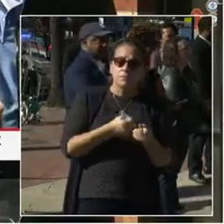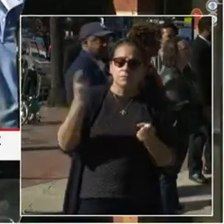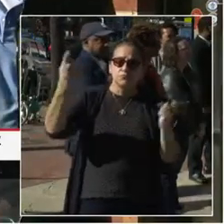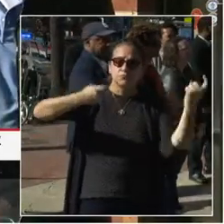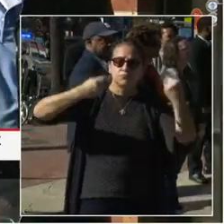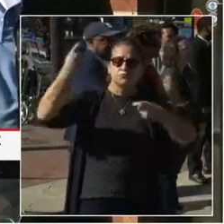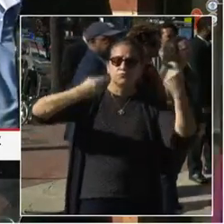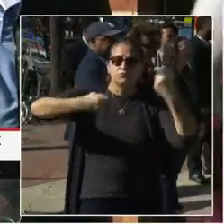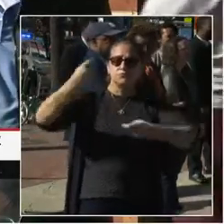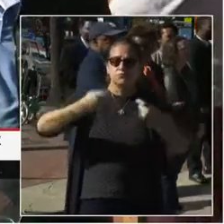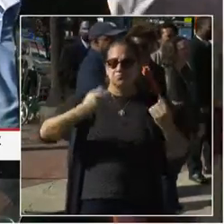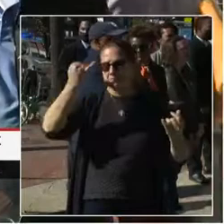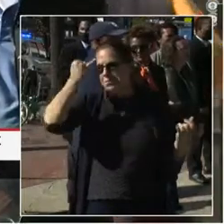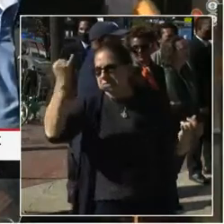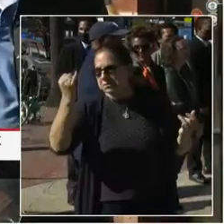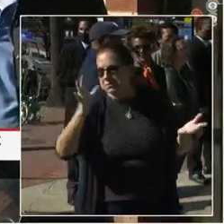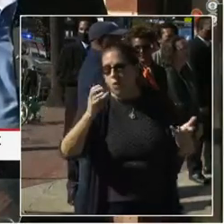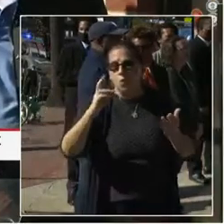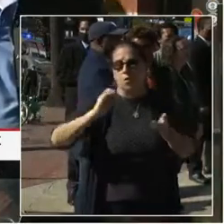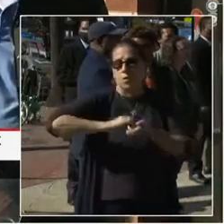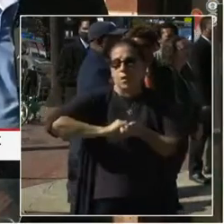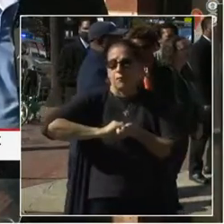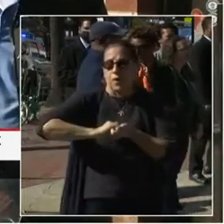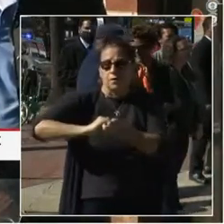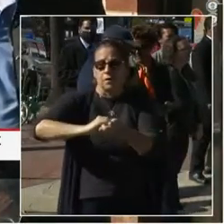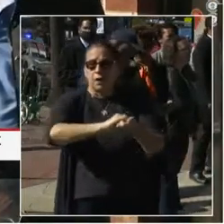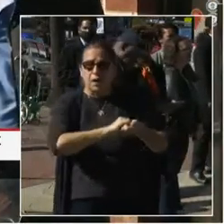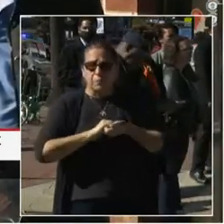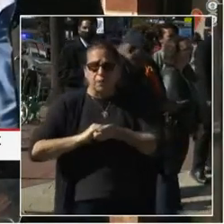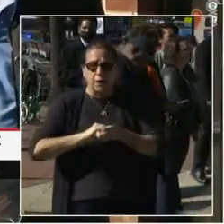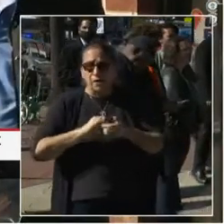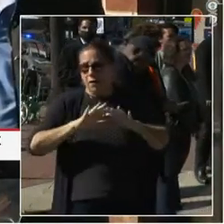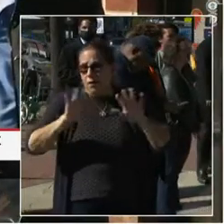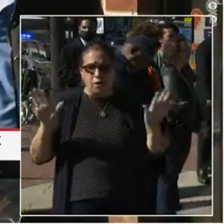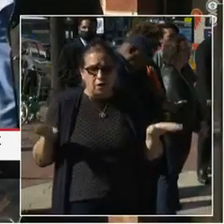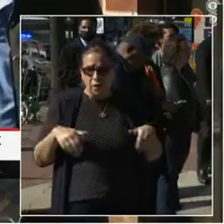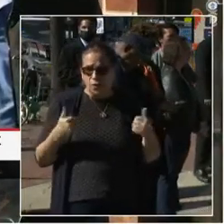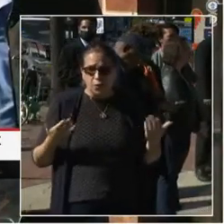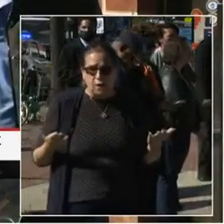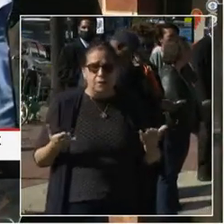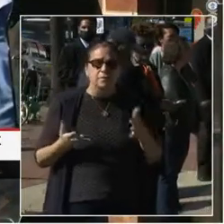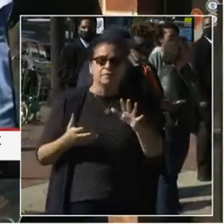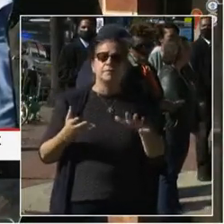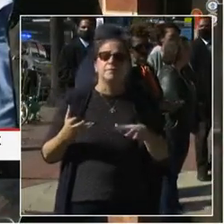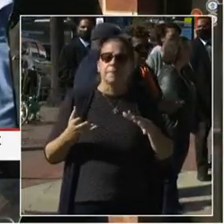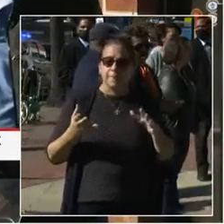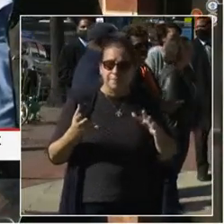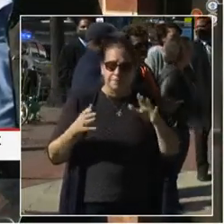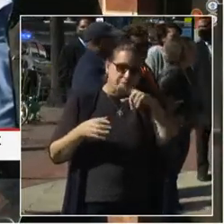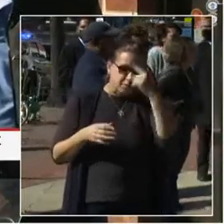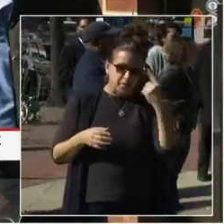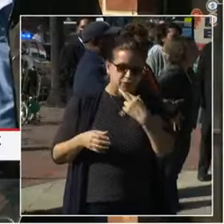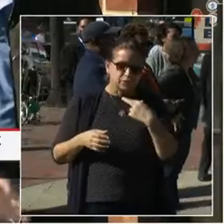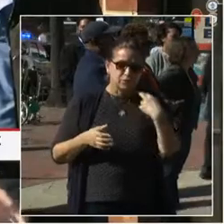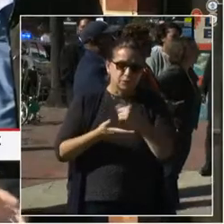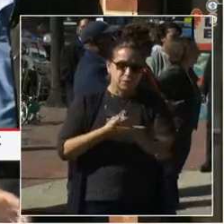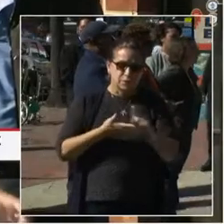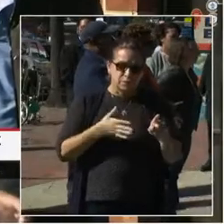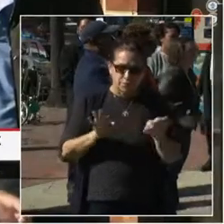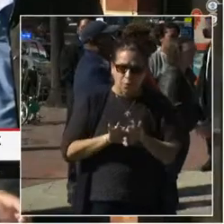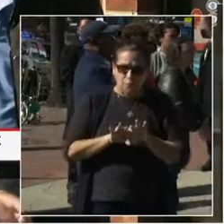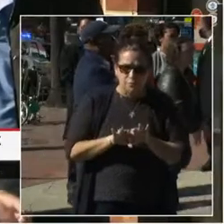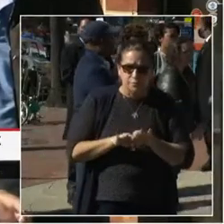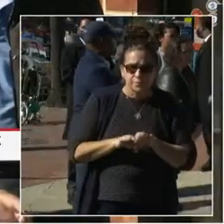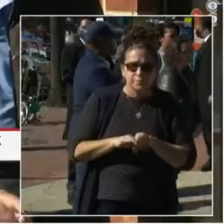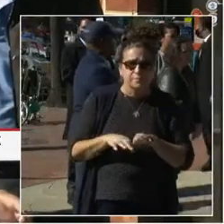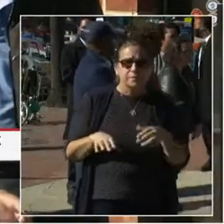So support Black Restaurant Week, support thesmbx.com, but then also, what are we going to do as a government? So the mayor mentioned the